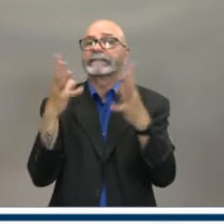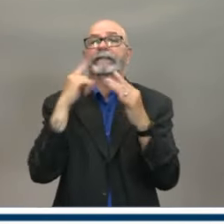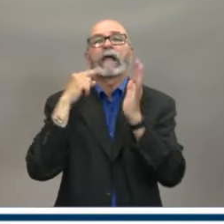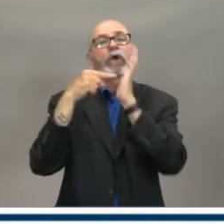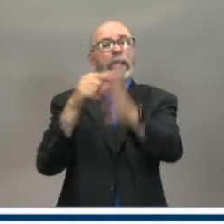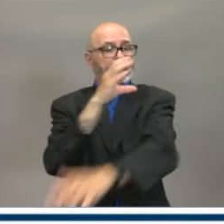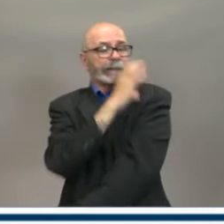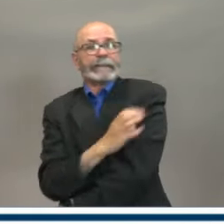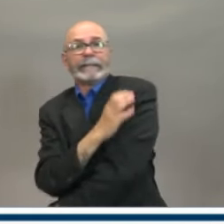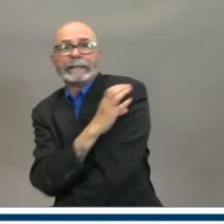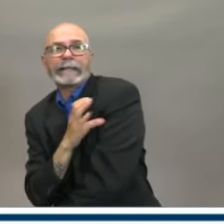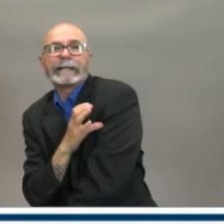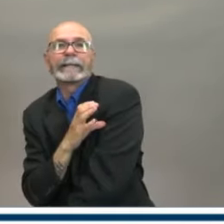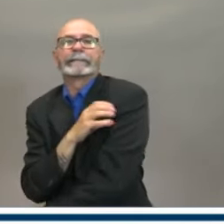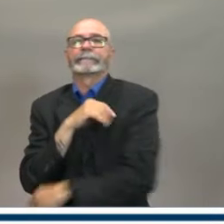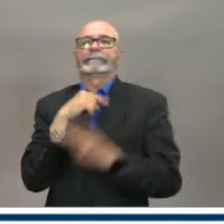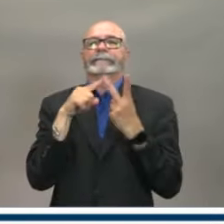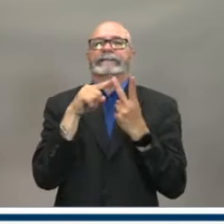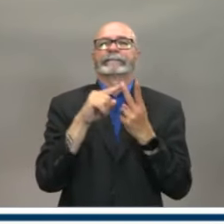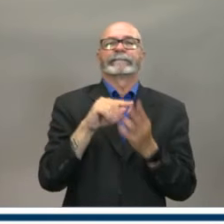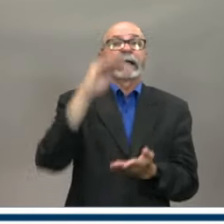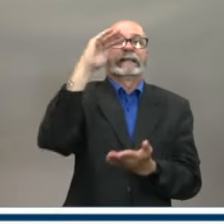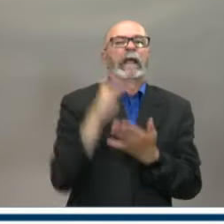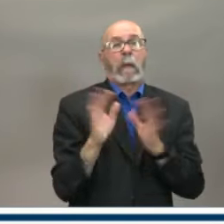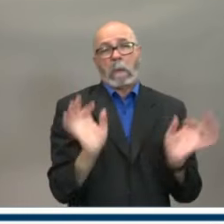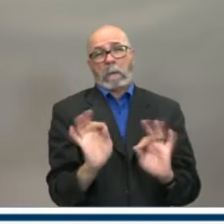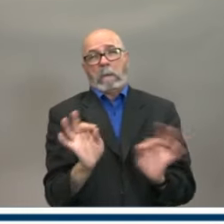the less urgent surgeries